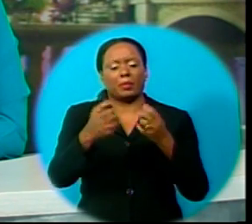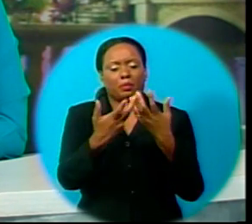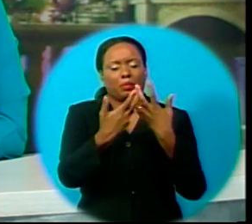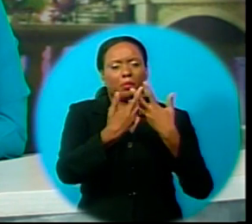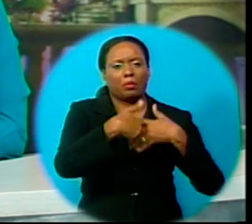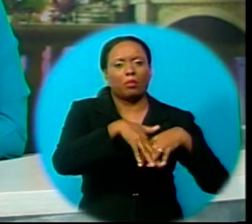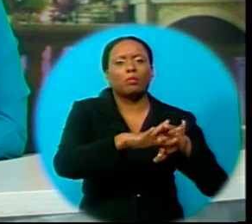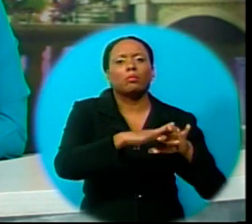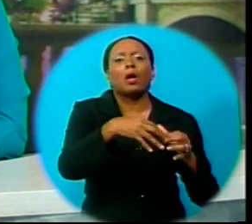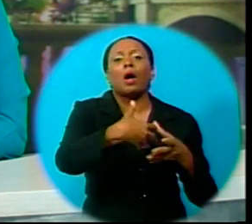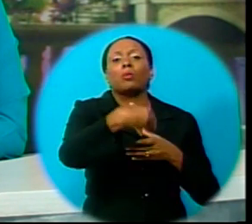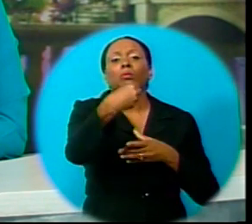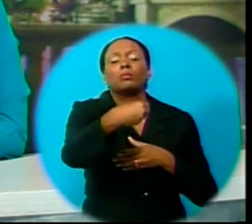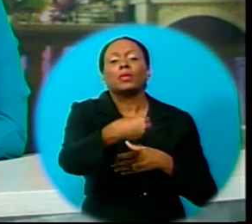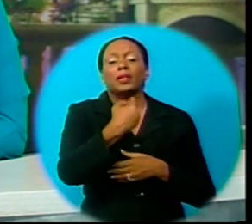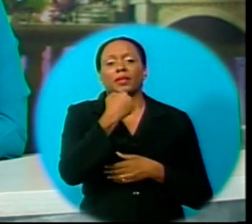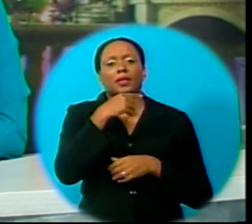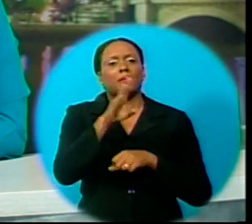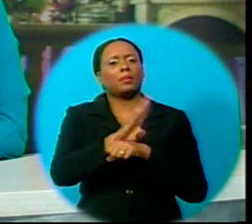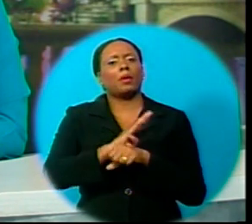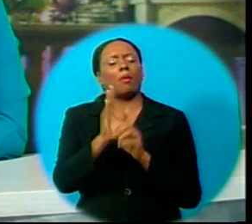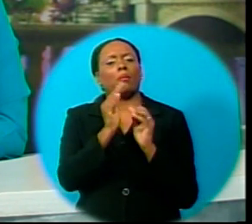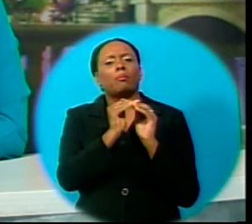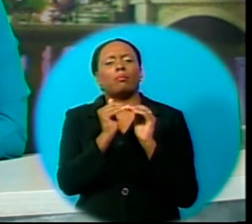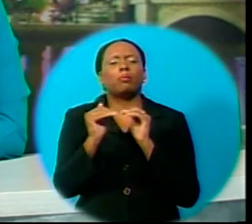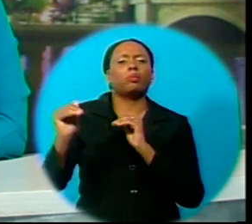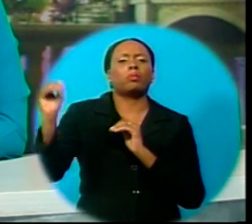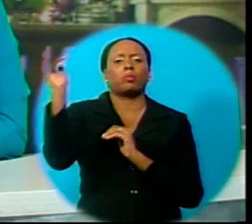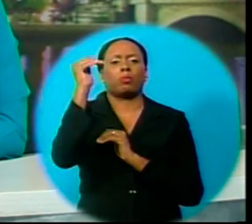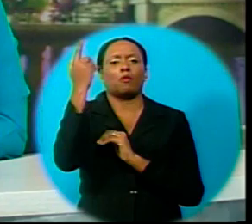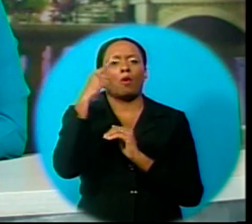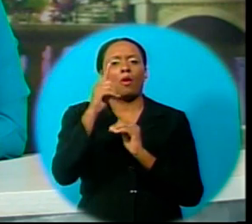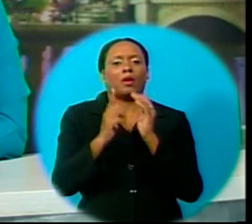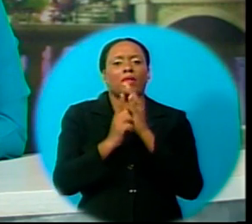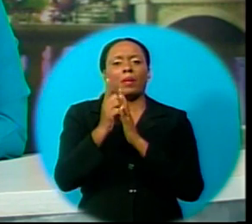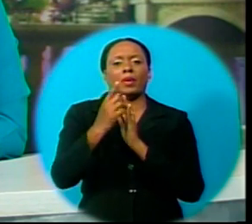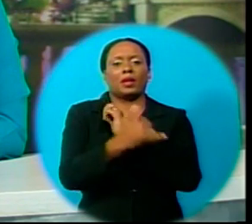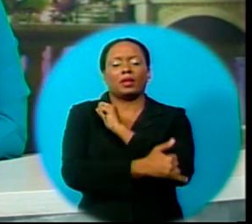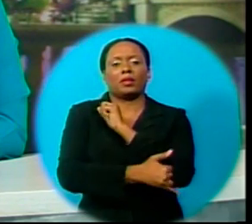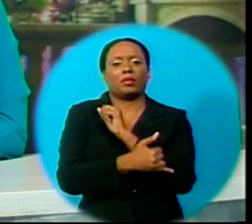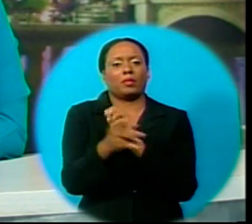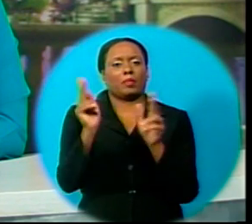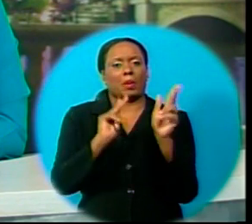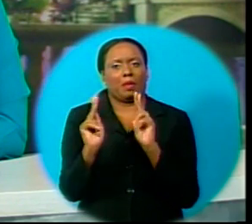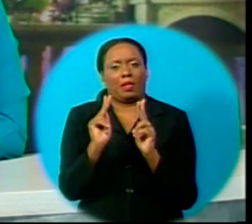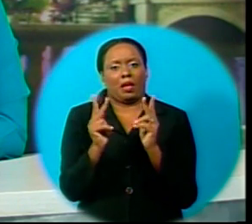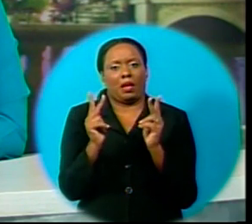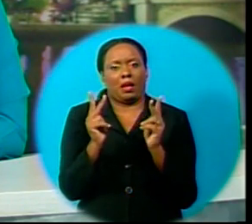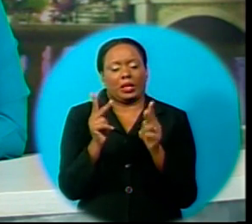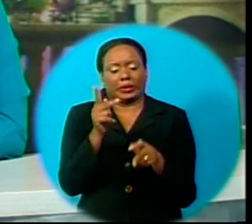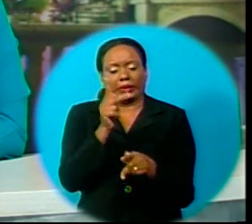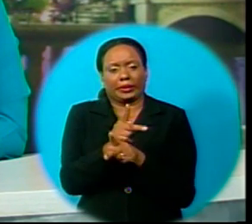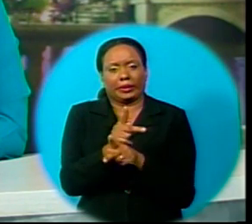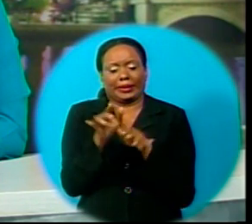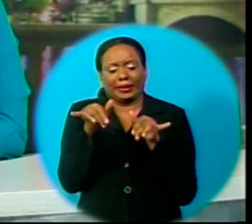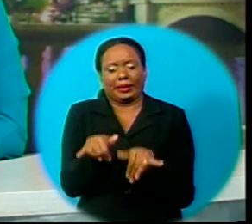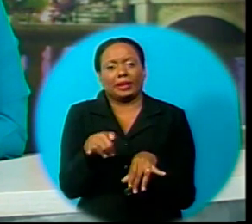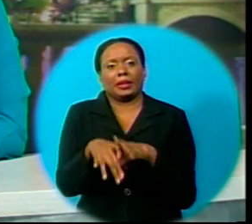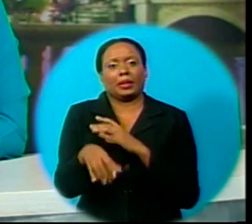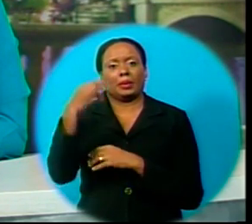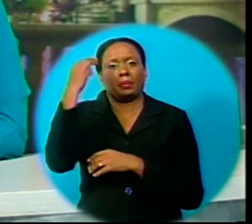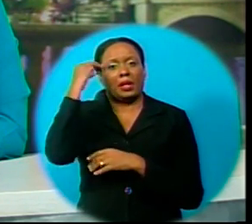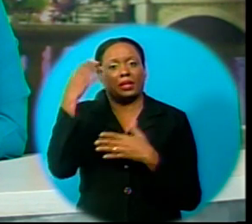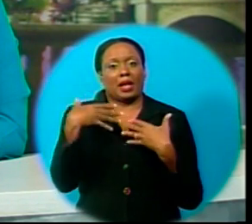says Barbados is far above the worldwide average for developing countries of people who are kept in mental health institutions. He says